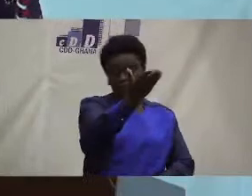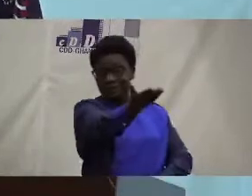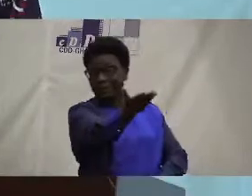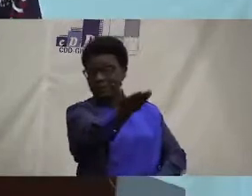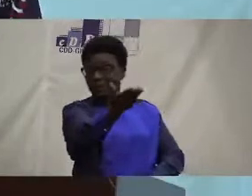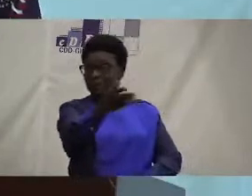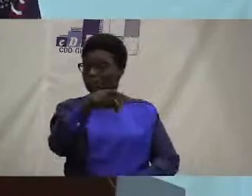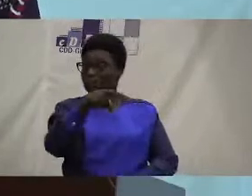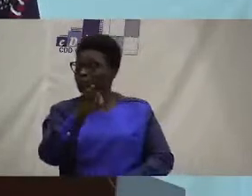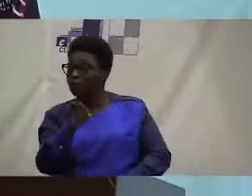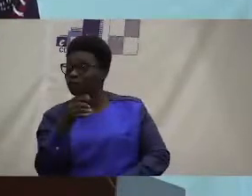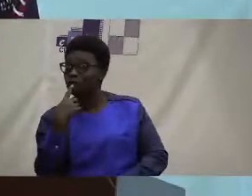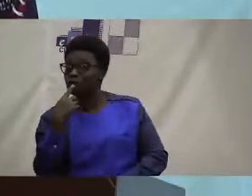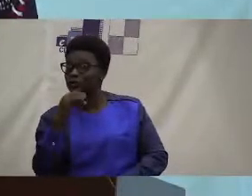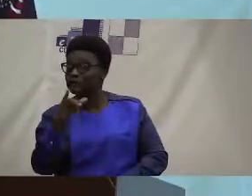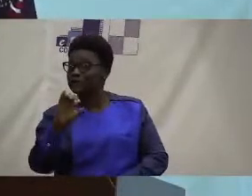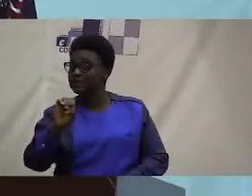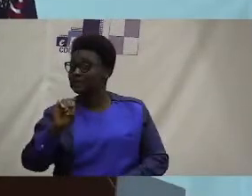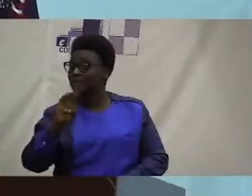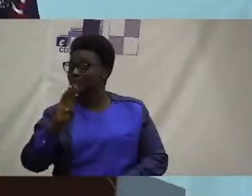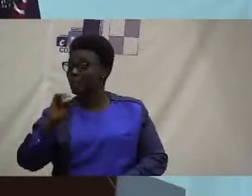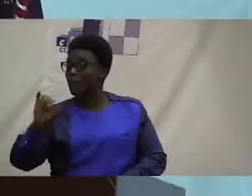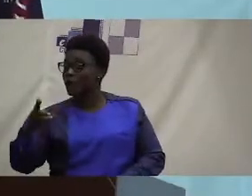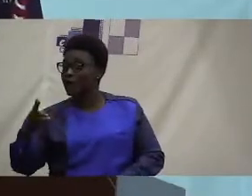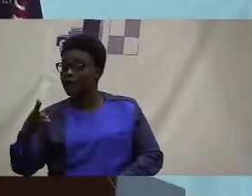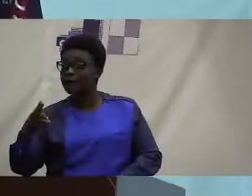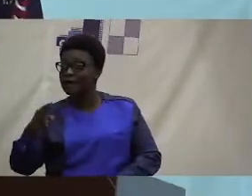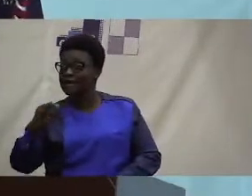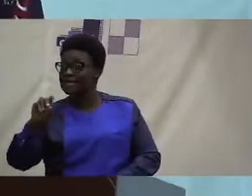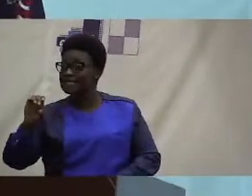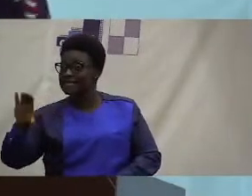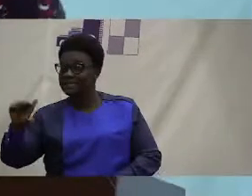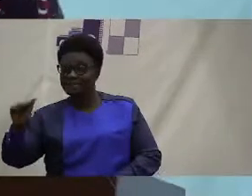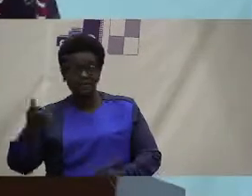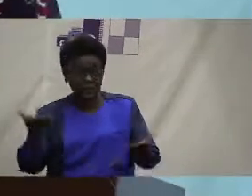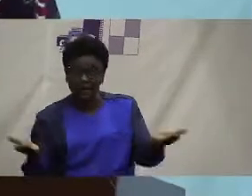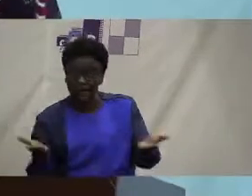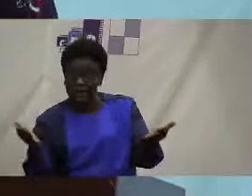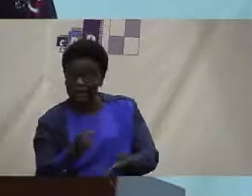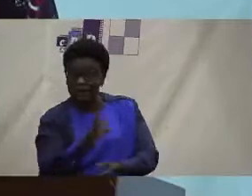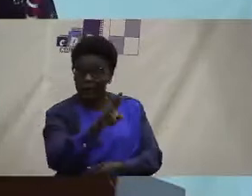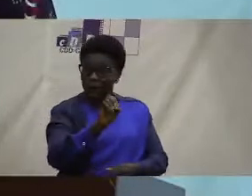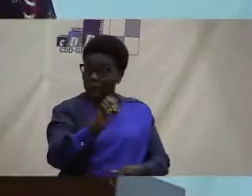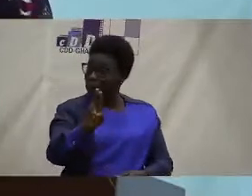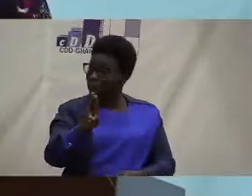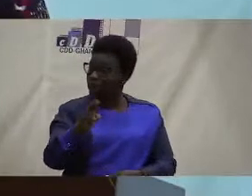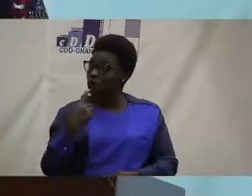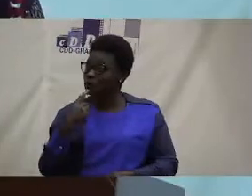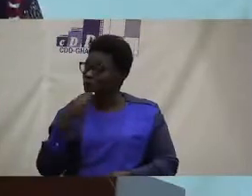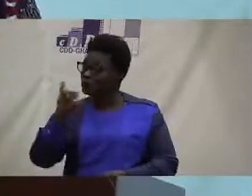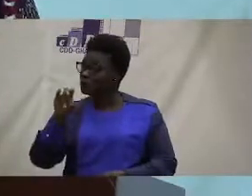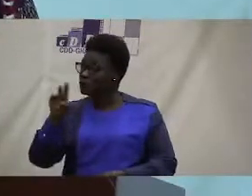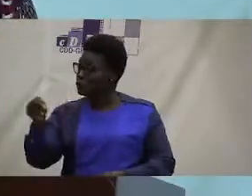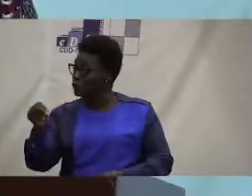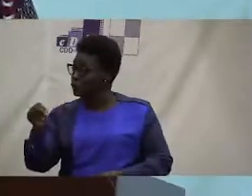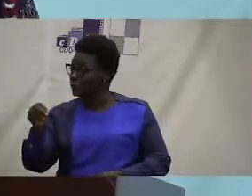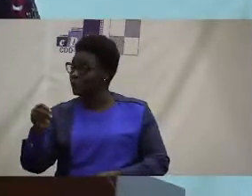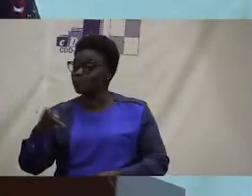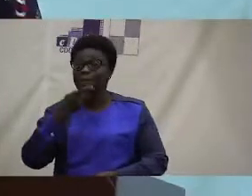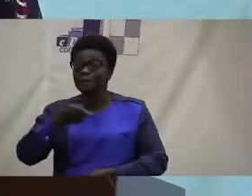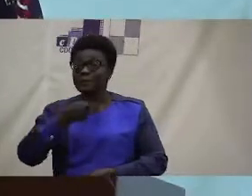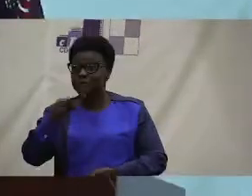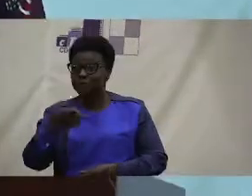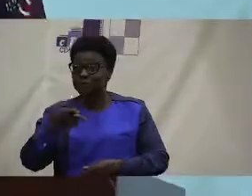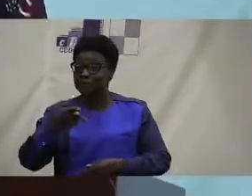much. We have Professor Yeboa Boating with the NCA, also in our midst. Reverend John Apia Kuran, Pentecostal